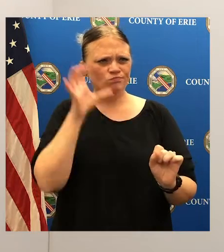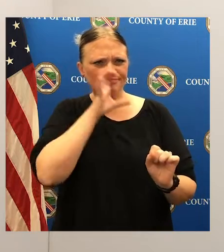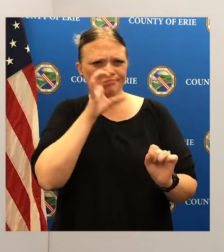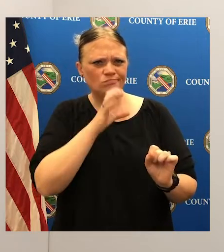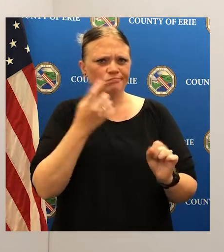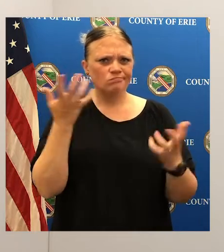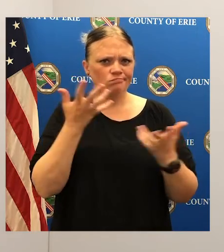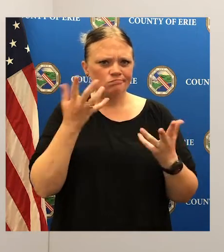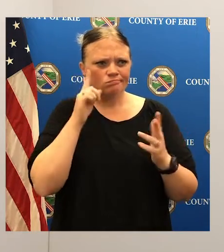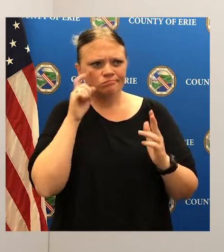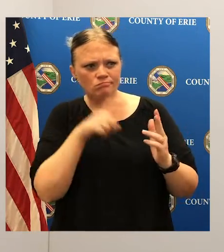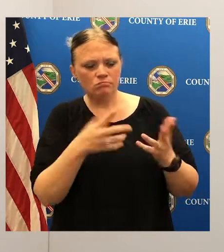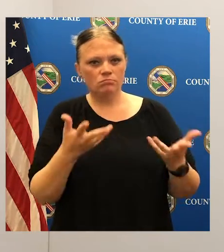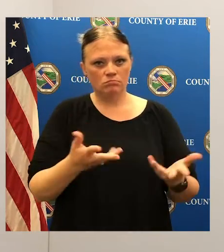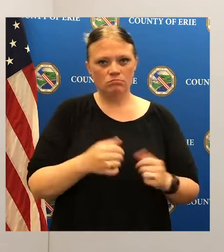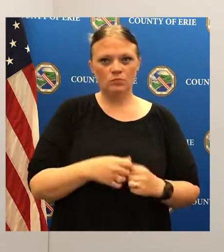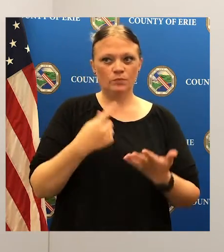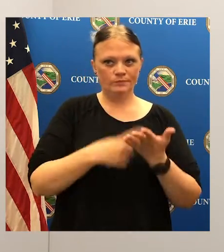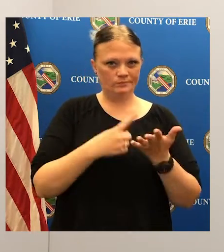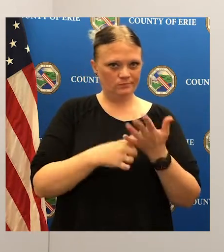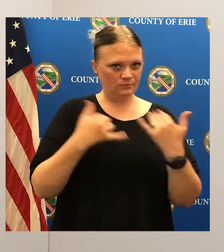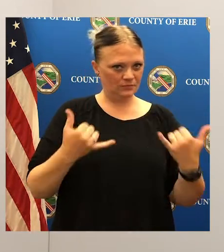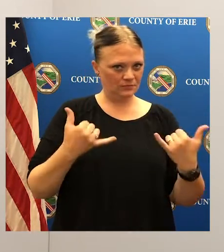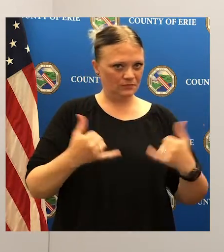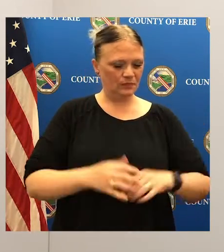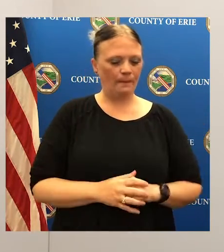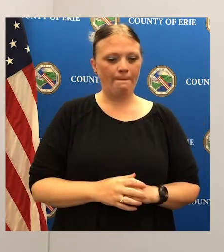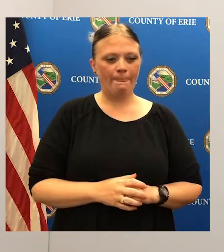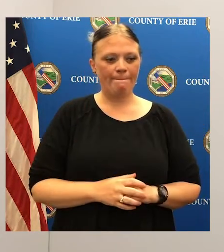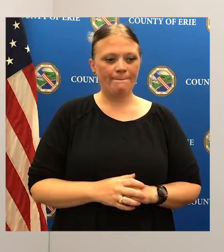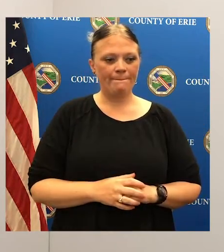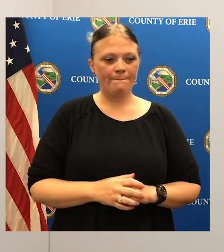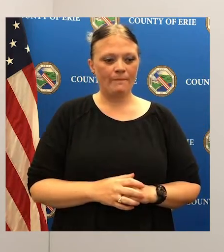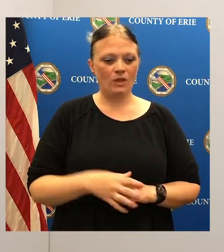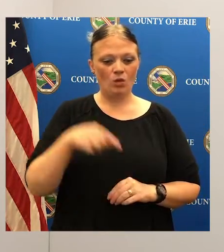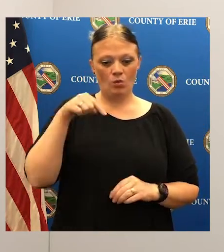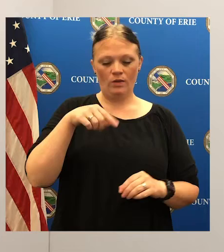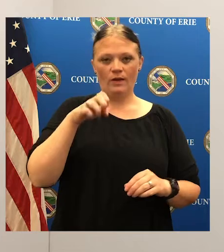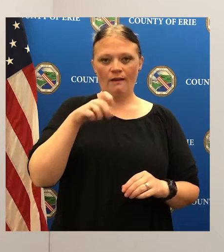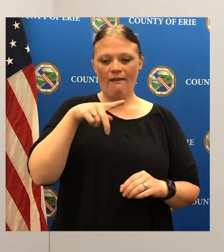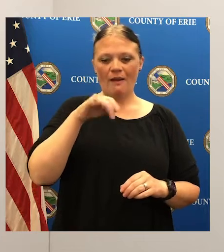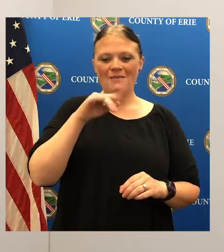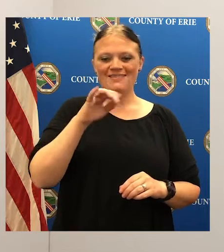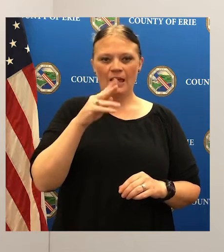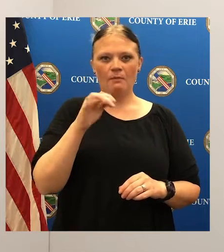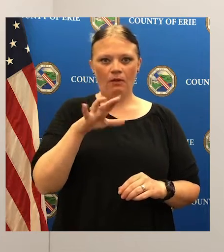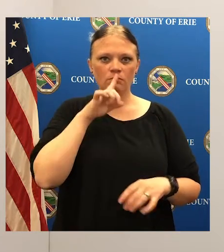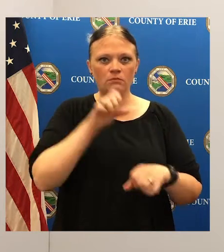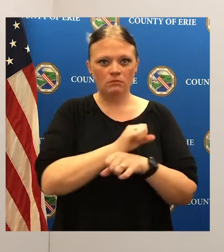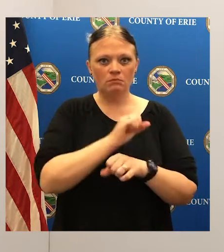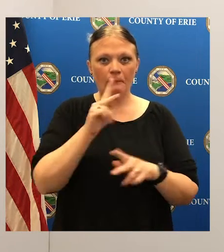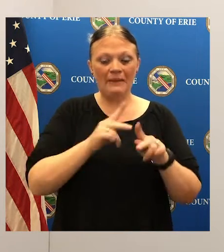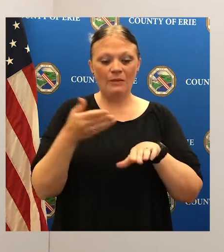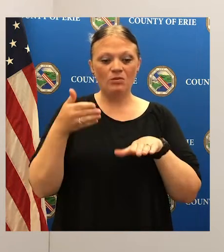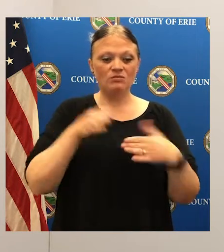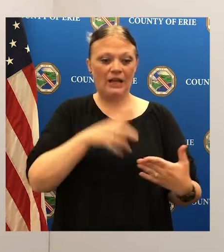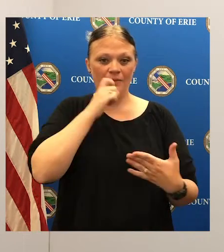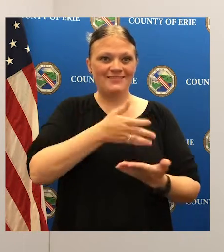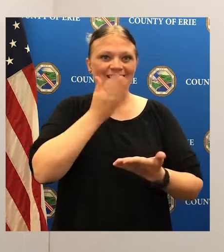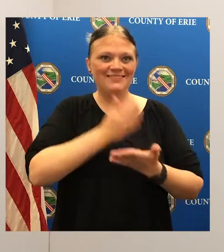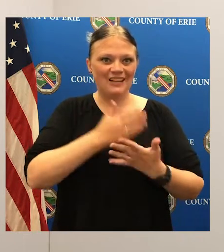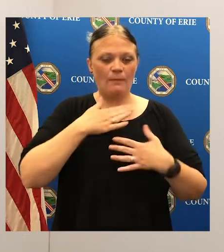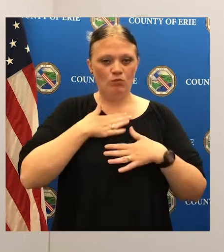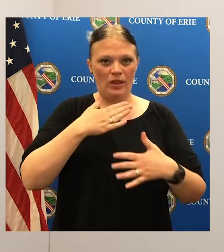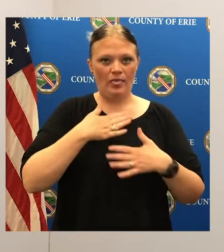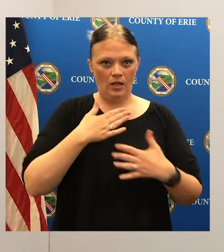What are you looking for? This is what we're going to talk about today. In this epidemic, and it is an epidemic, people are dying because they